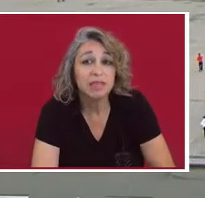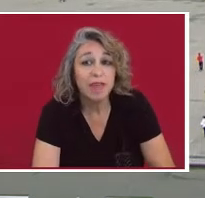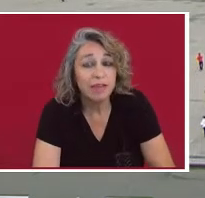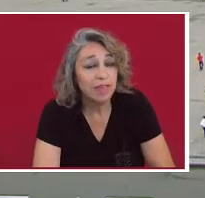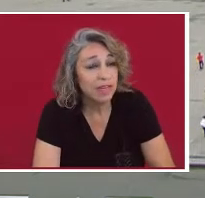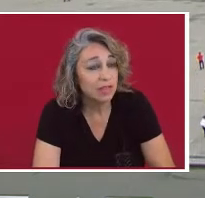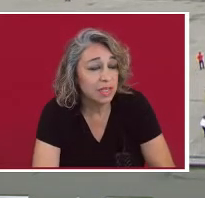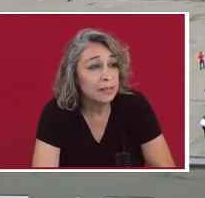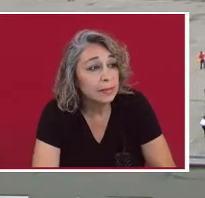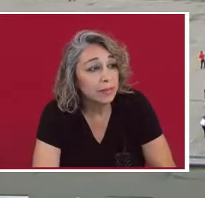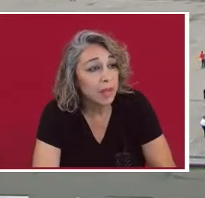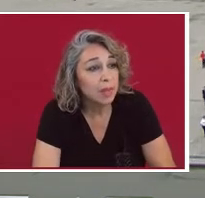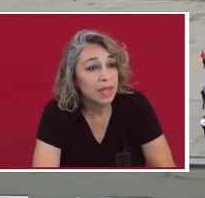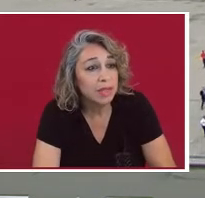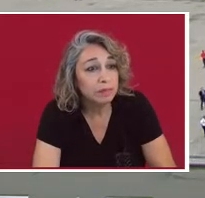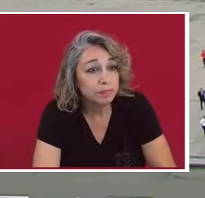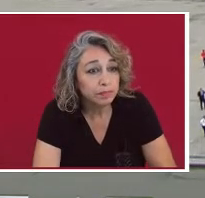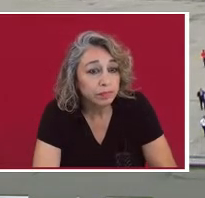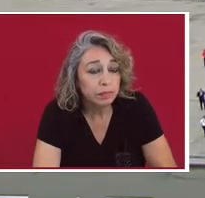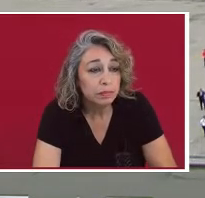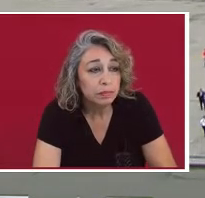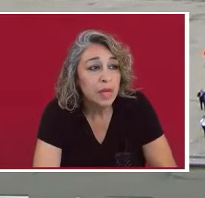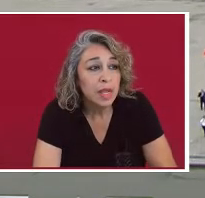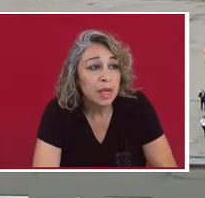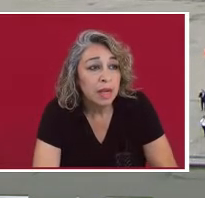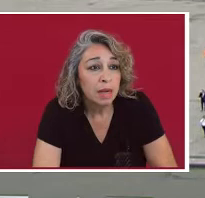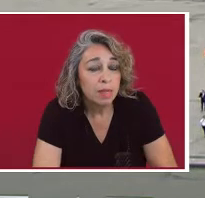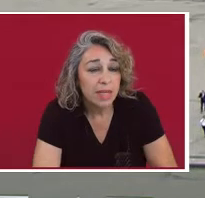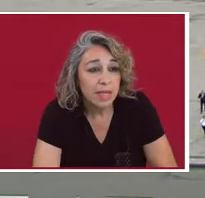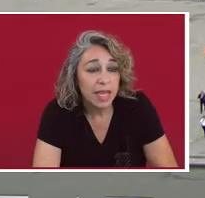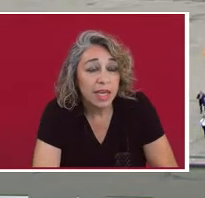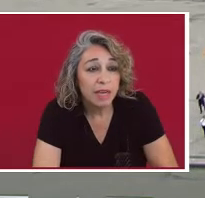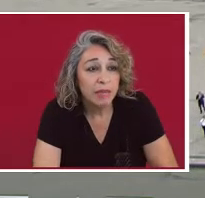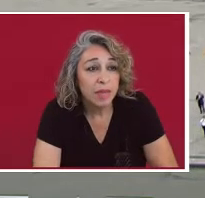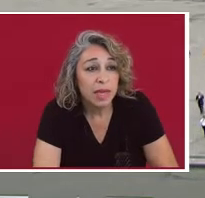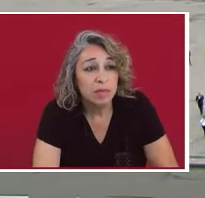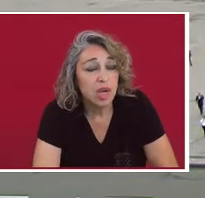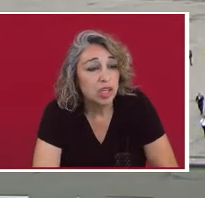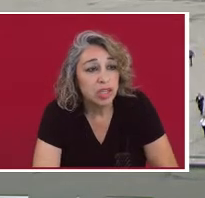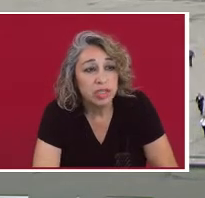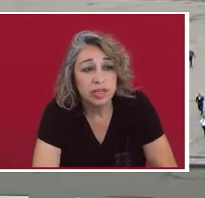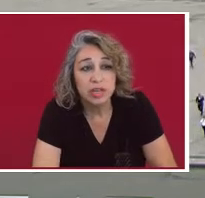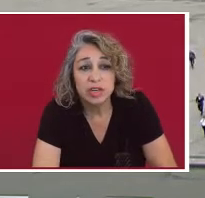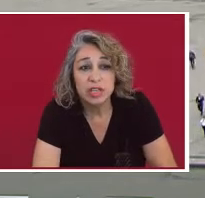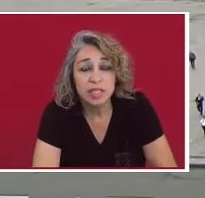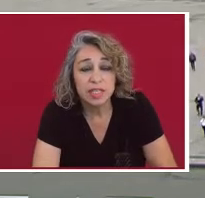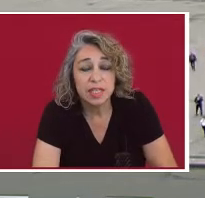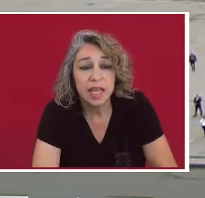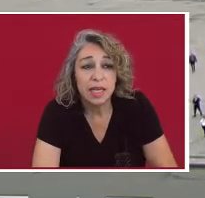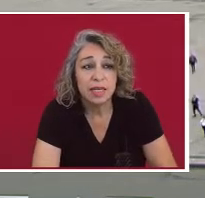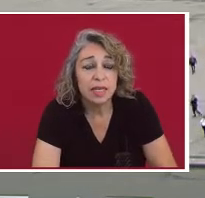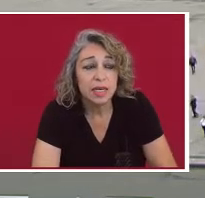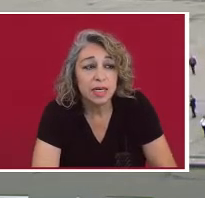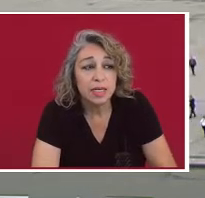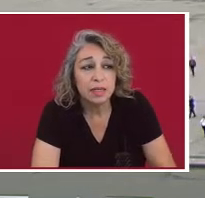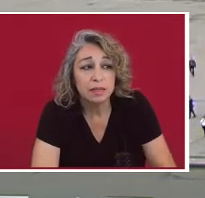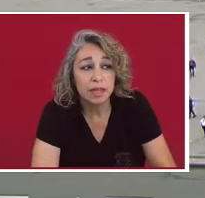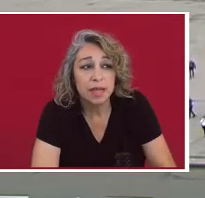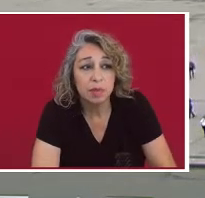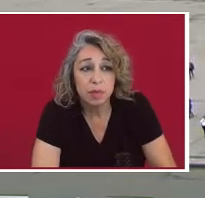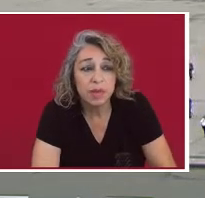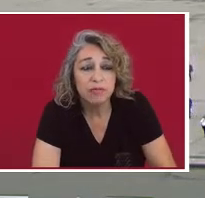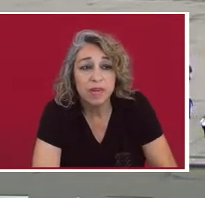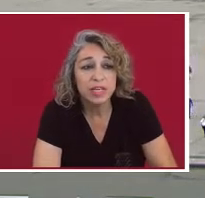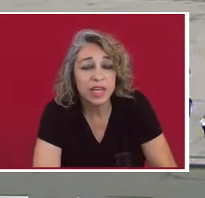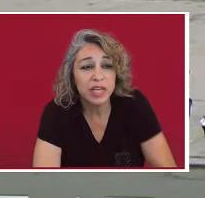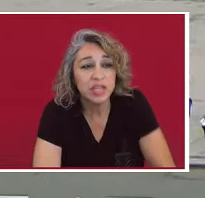gets $5,000 a month. But they can even become doctors and nurses, and it